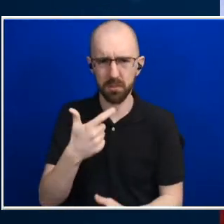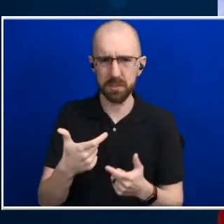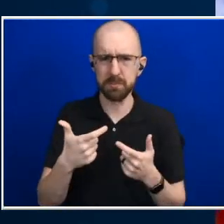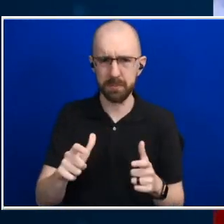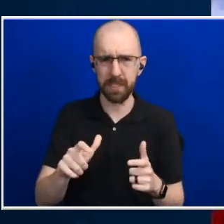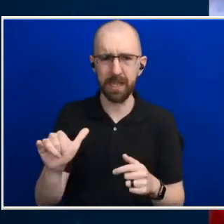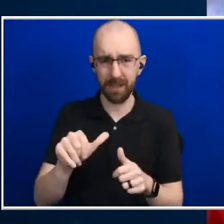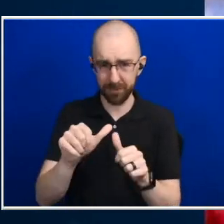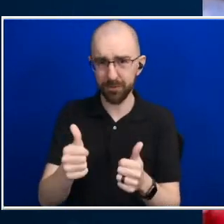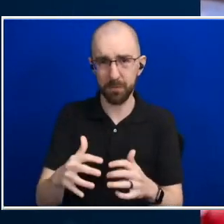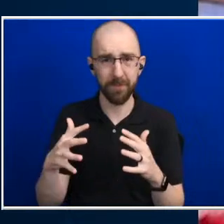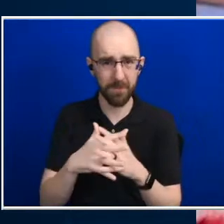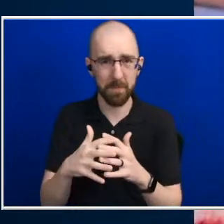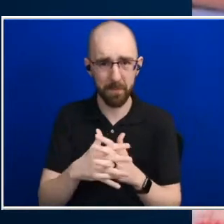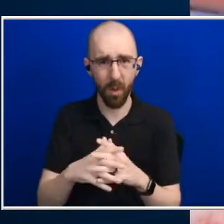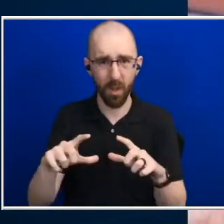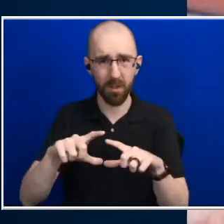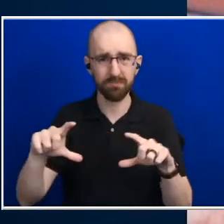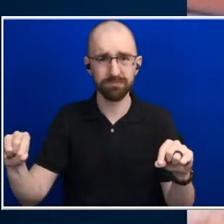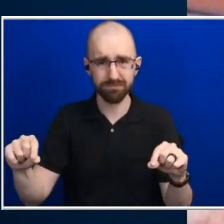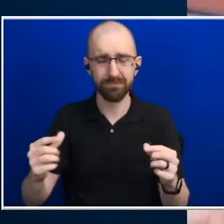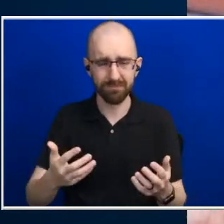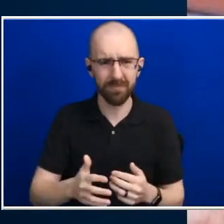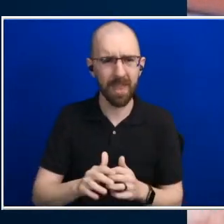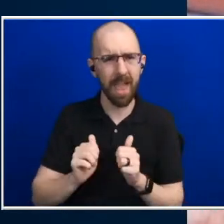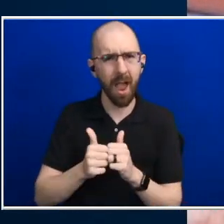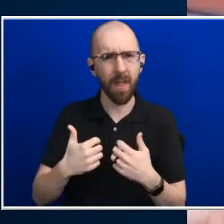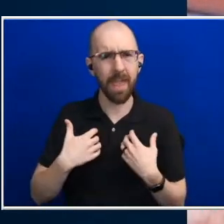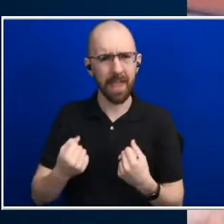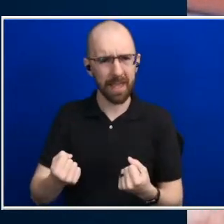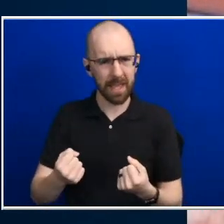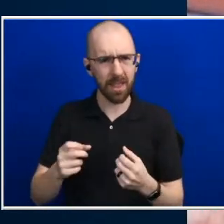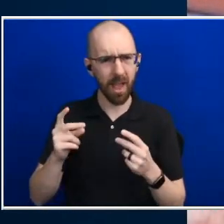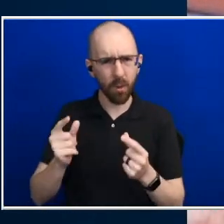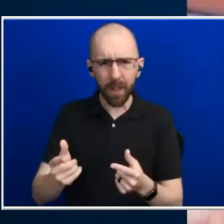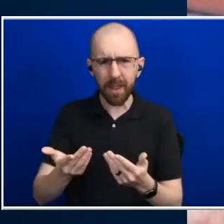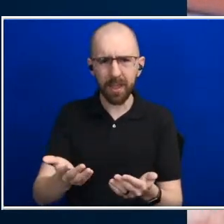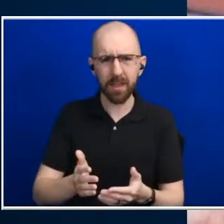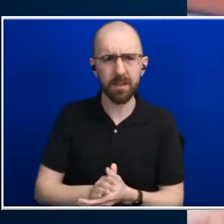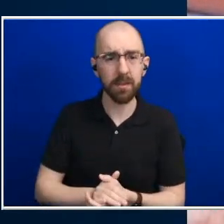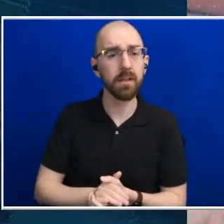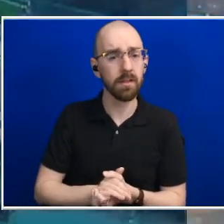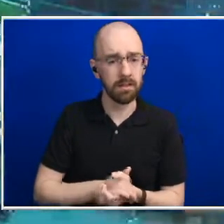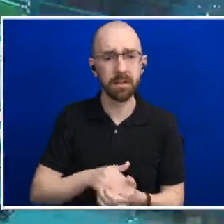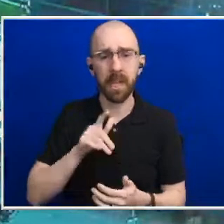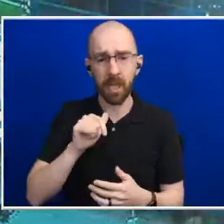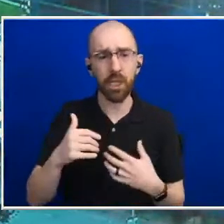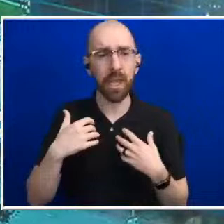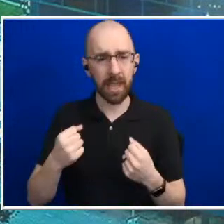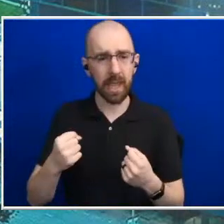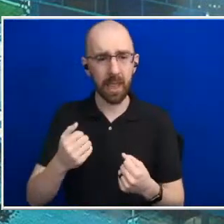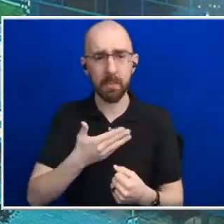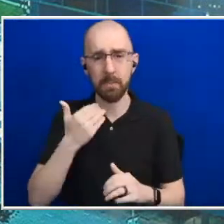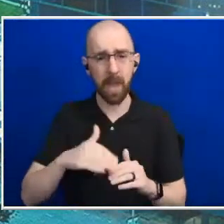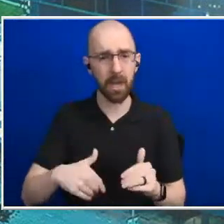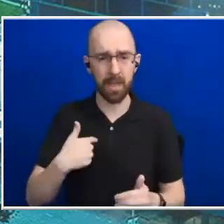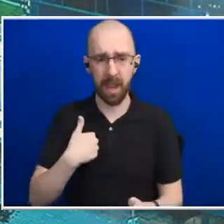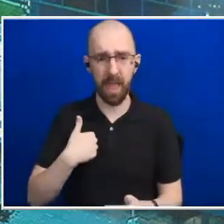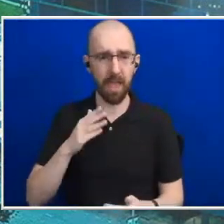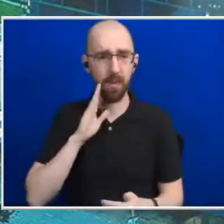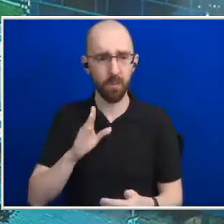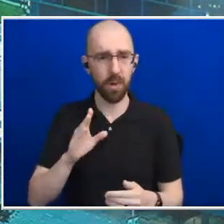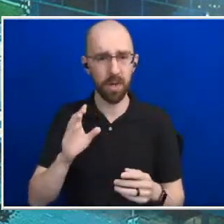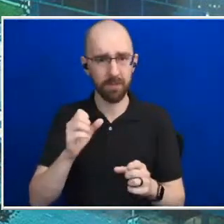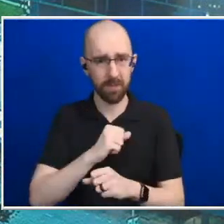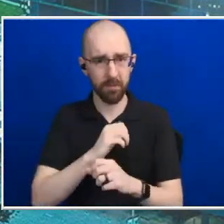football. How did that heal, and how quickly? It actually healed a lot better than I would have ever thought. They took